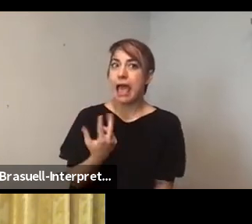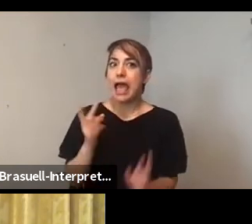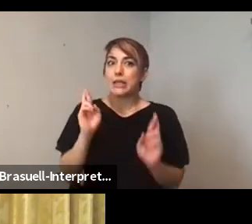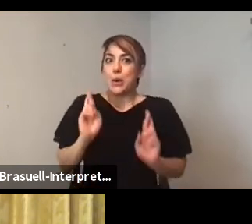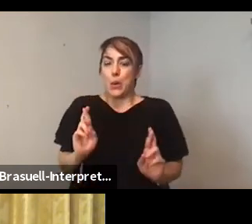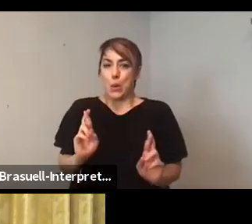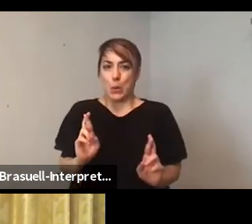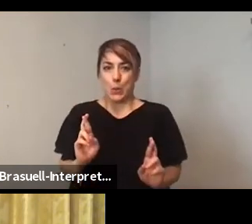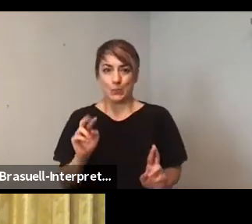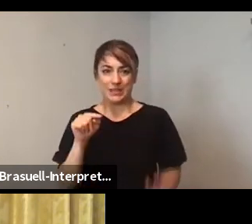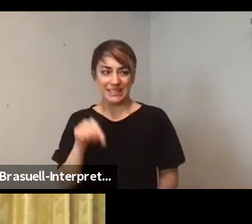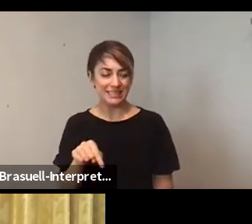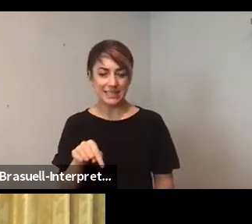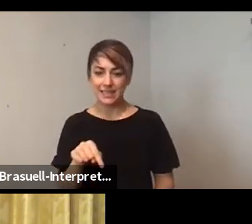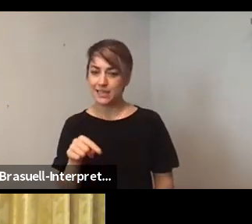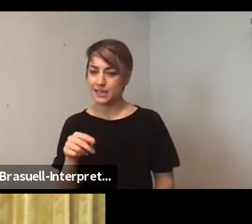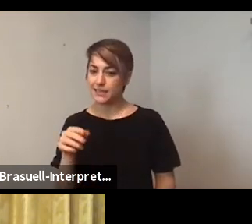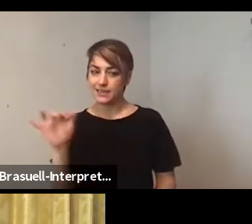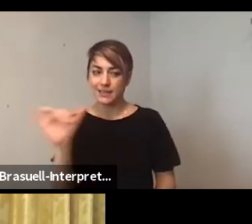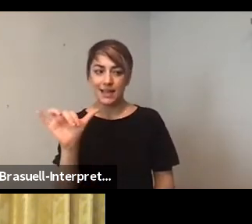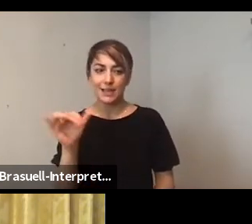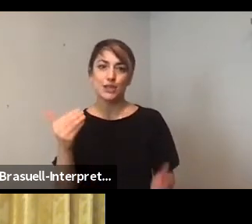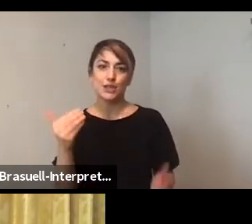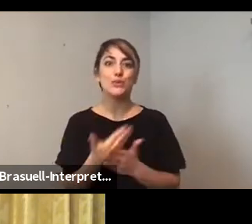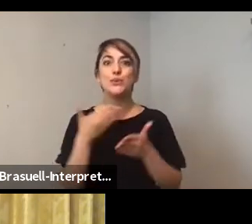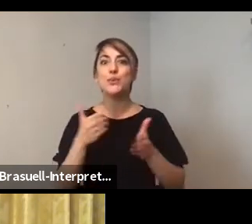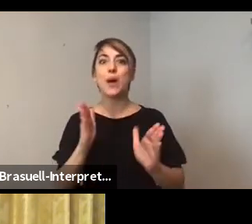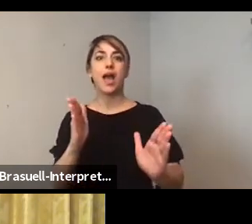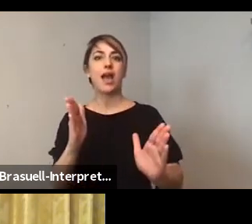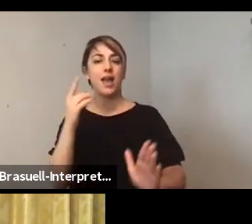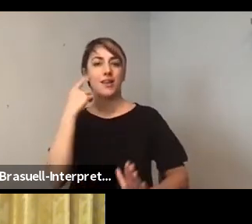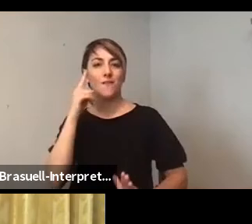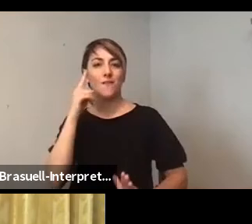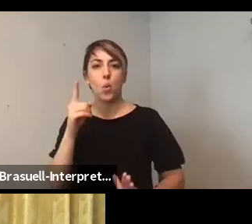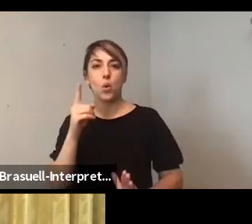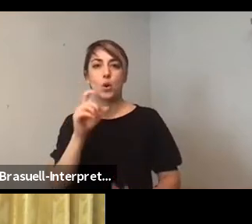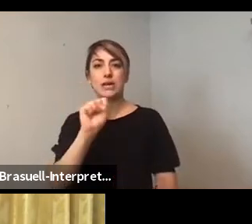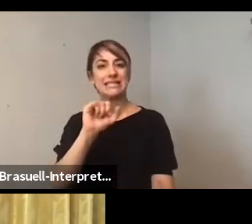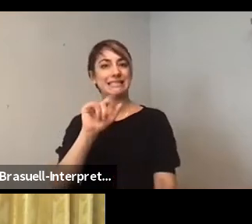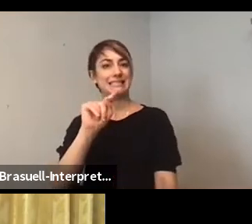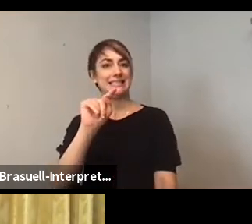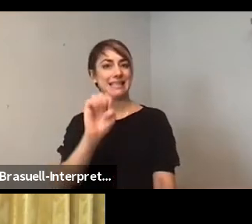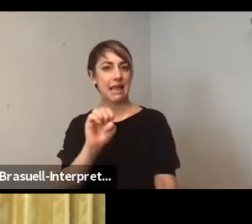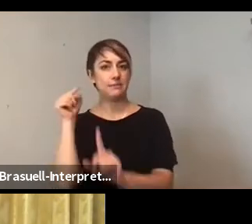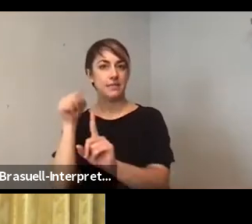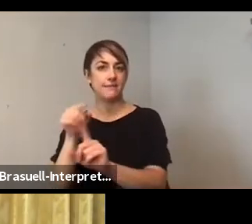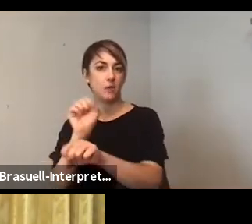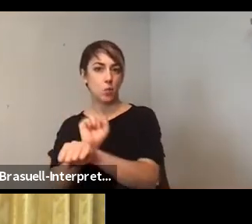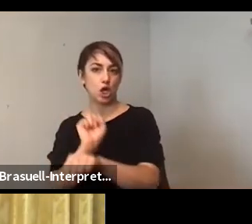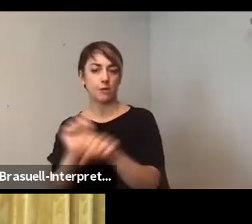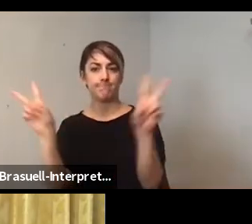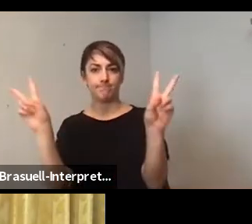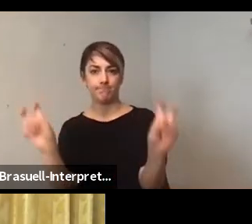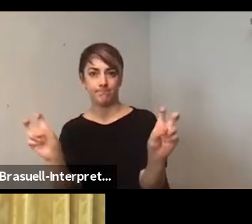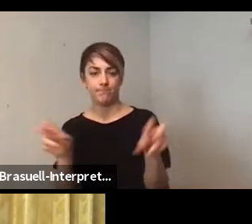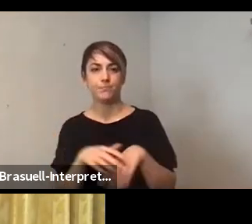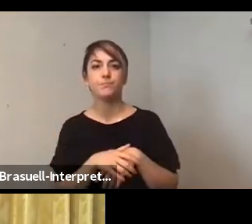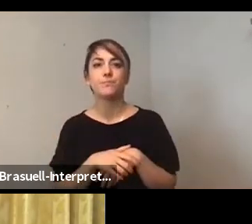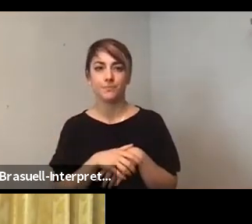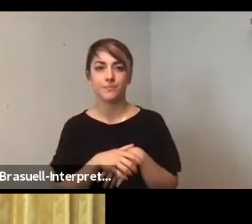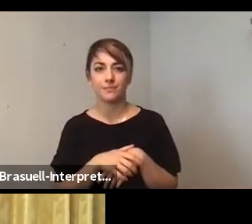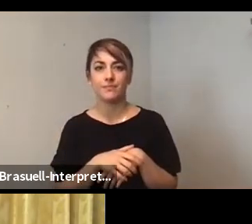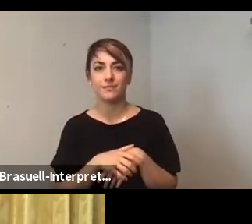of site-specific work, and really starting to think about theater outside of our